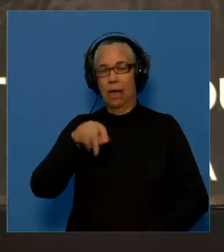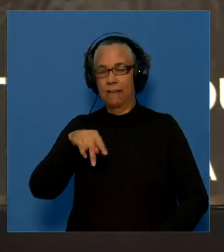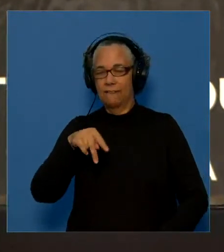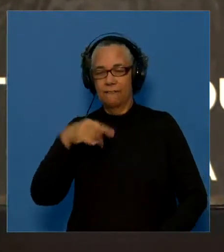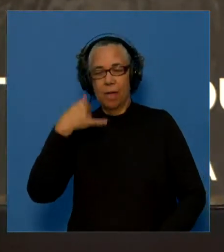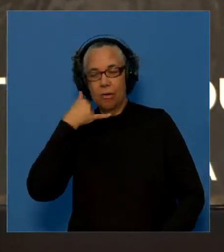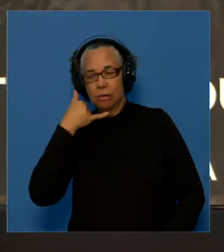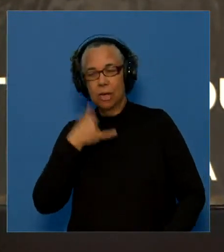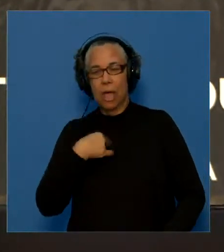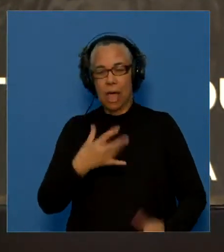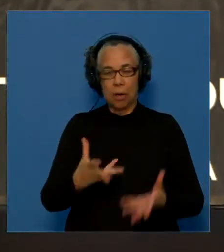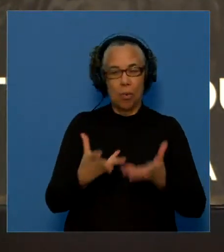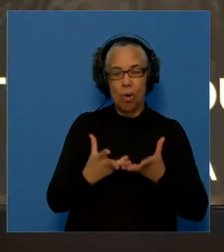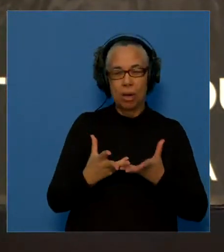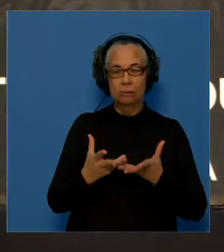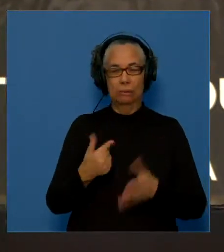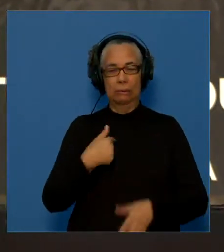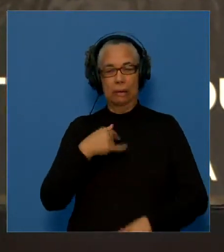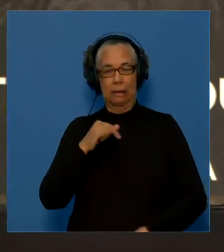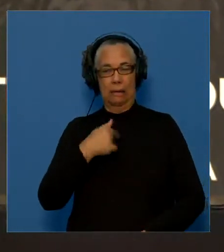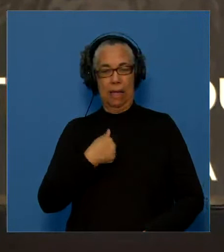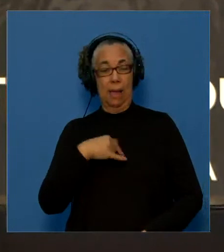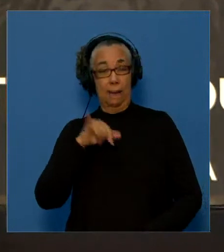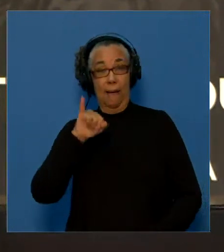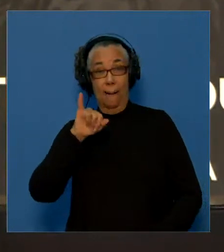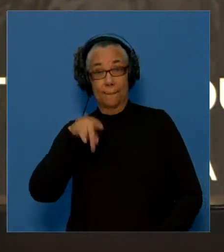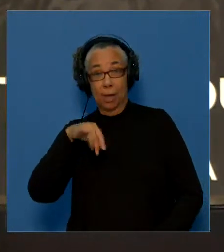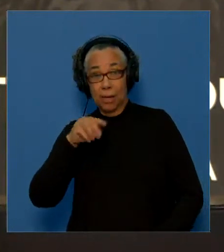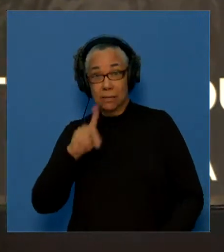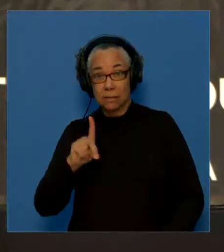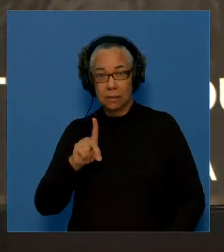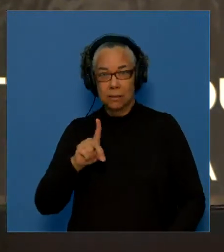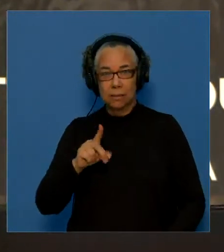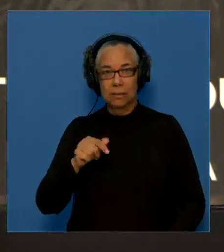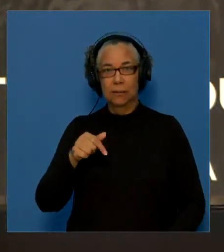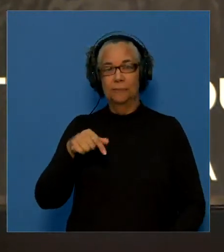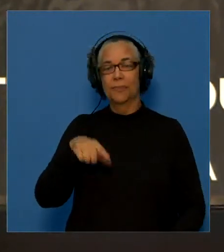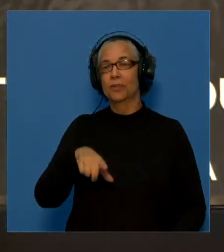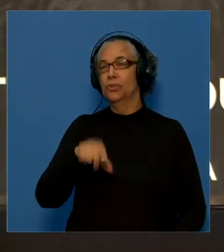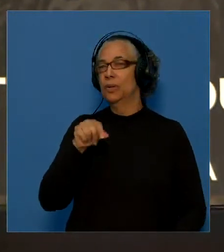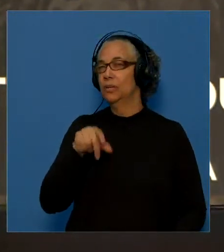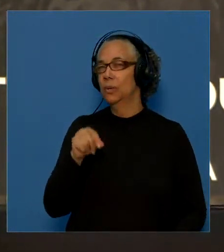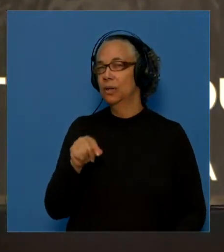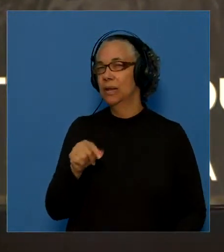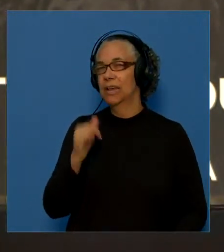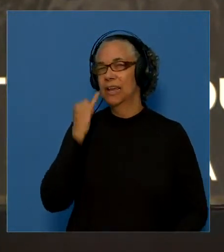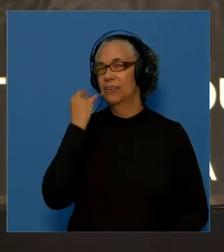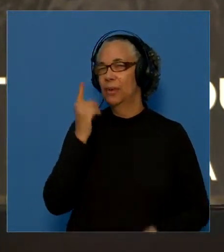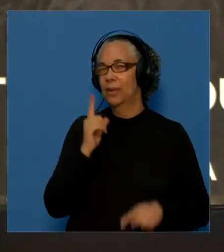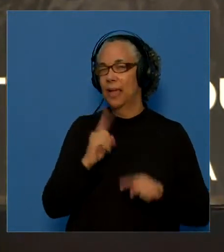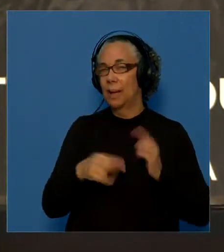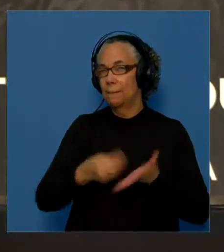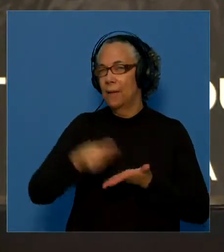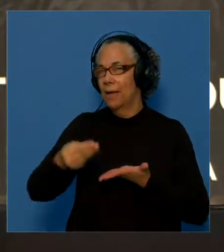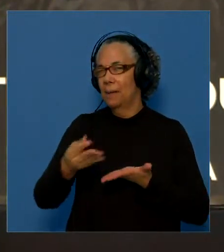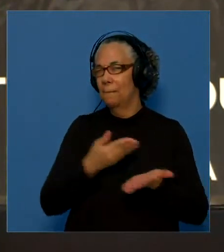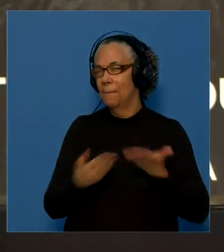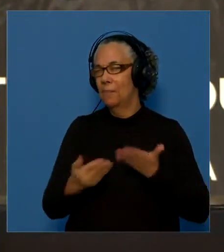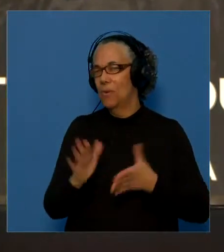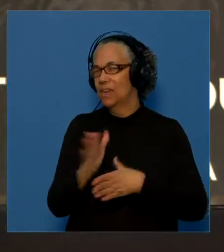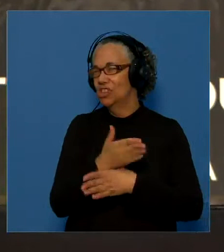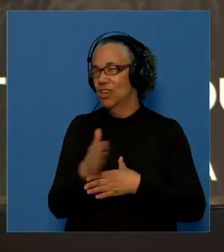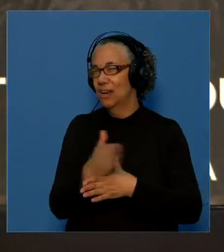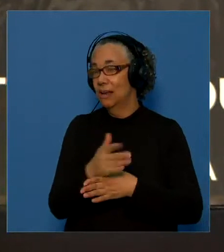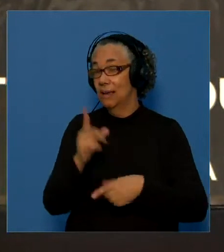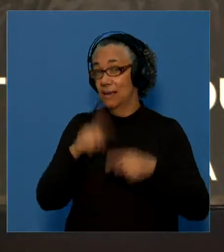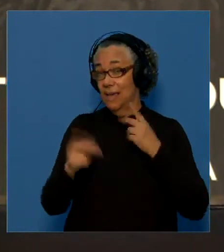and iWants. In 2020, if we cannot buy, maybe we can share. When we cannot visit, maybe we